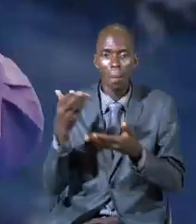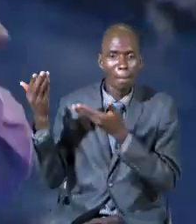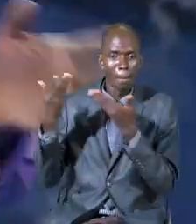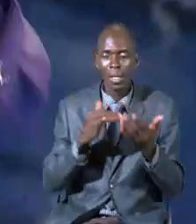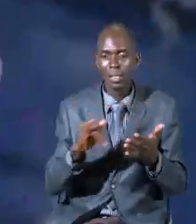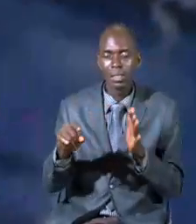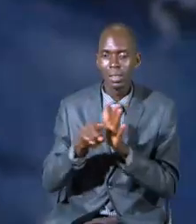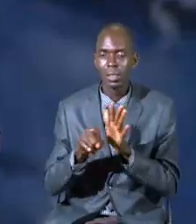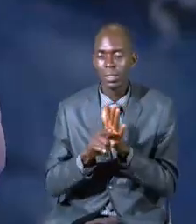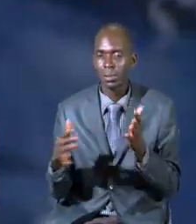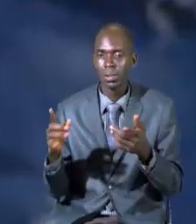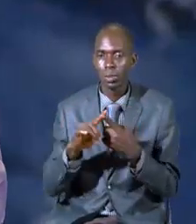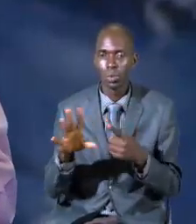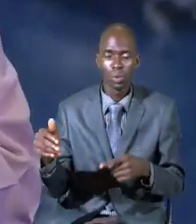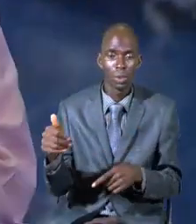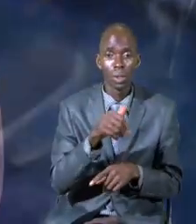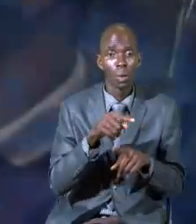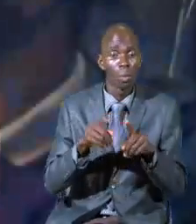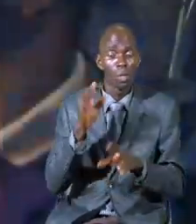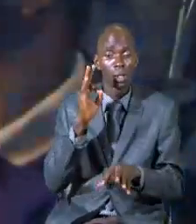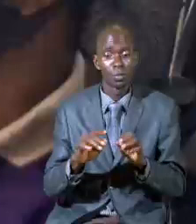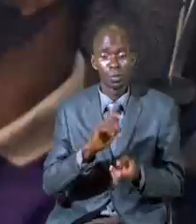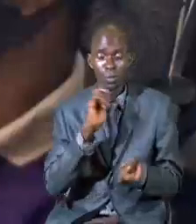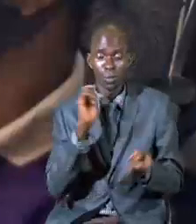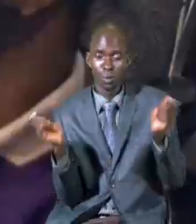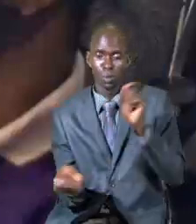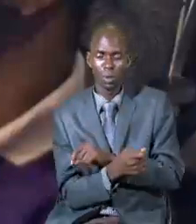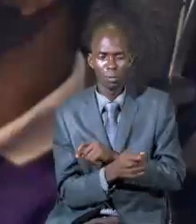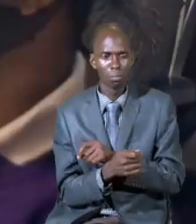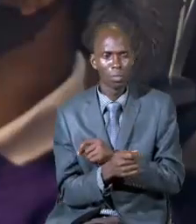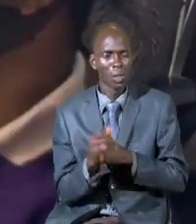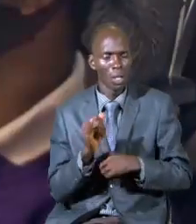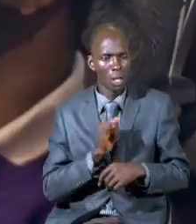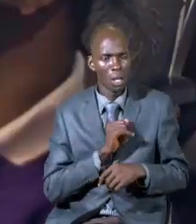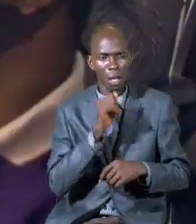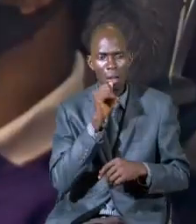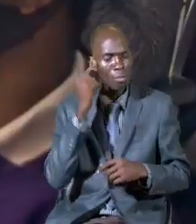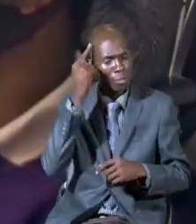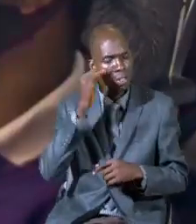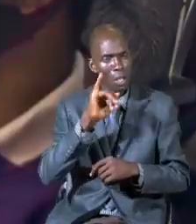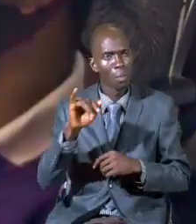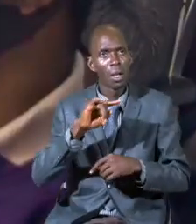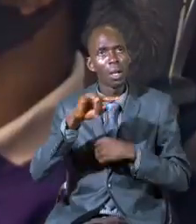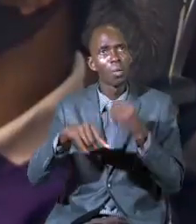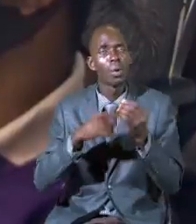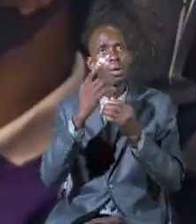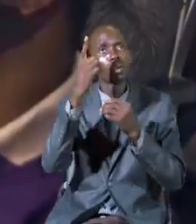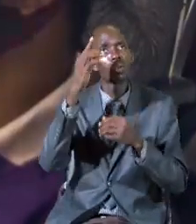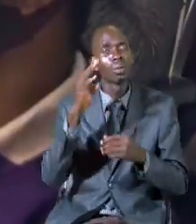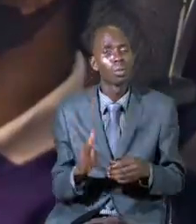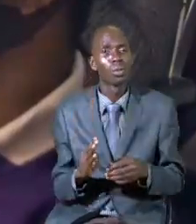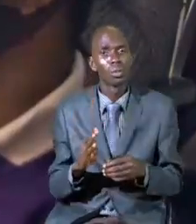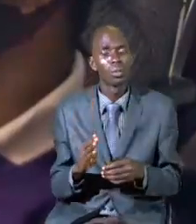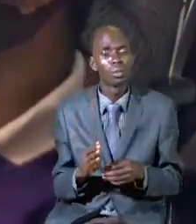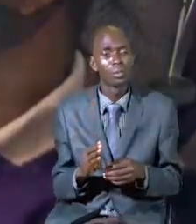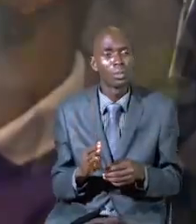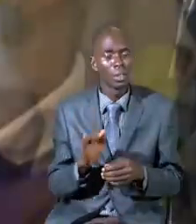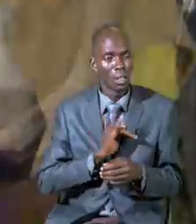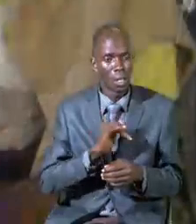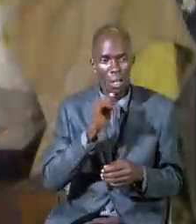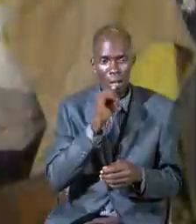yourself. But if you turn around, I'm thinking about God, my maker. I'm thinking about Christ, my redeemer.